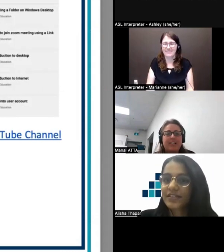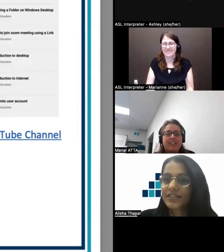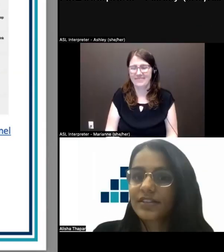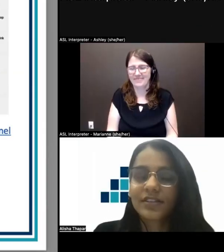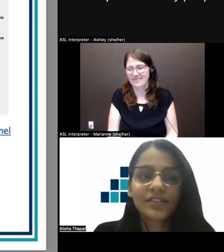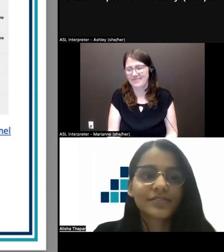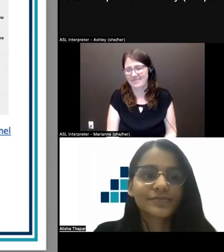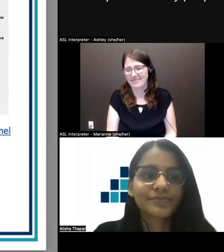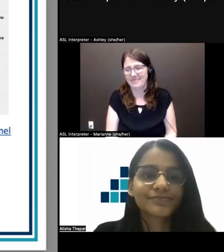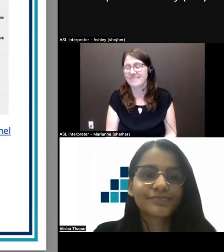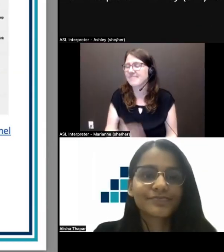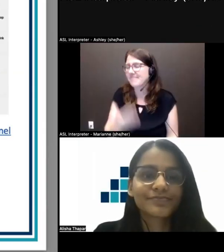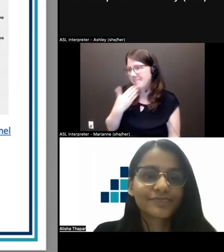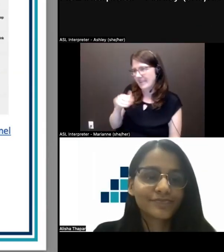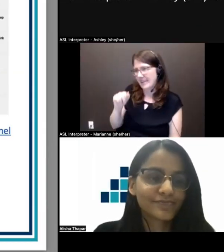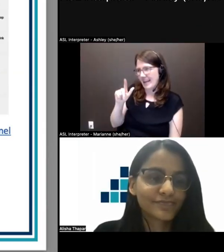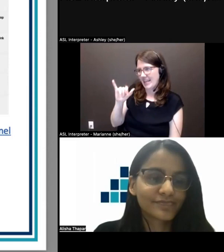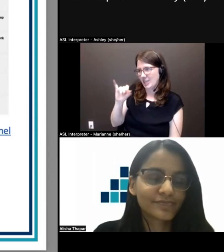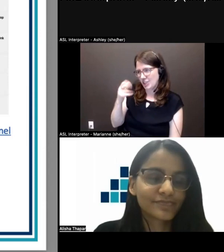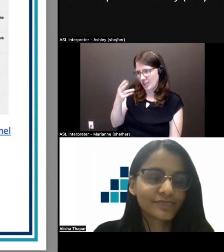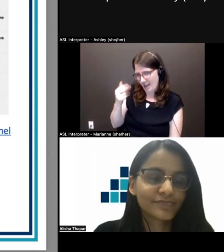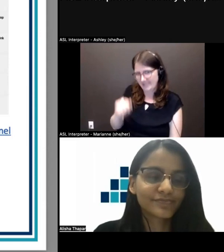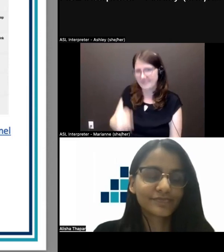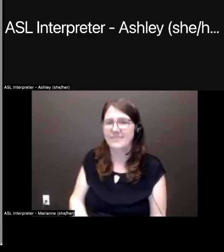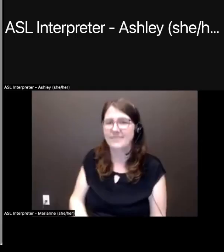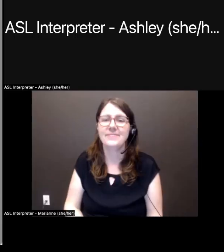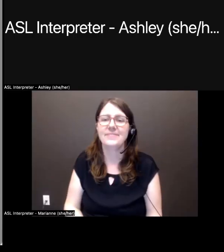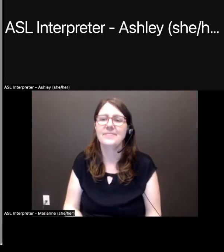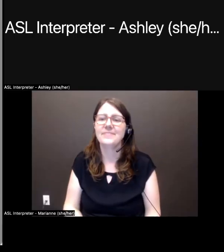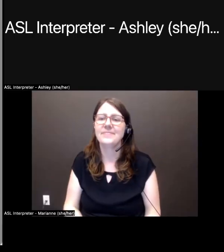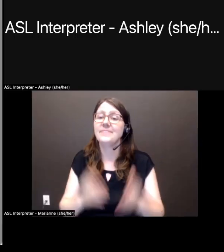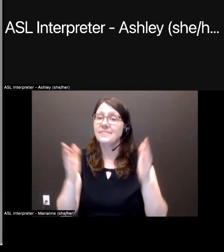Thank you, Alicia. Thanks so much, Alicia